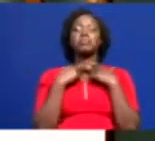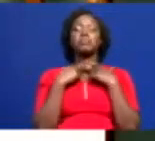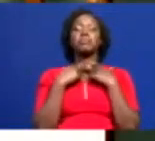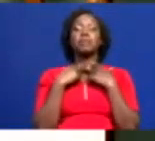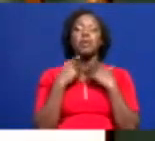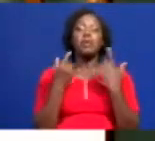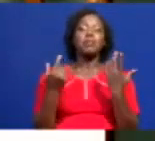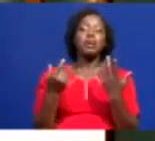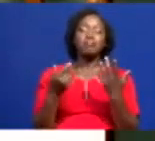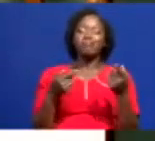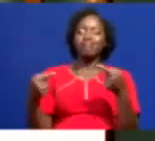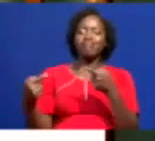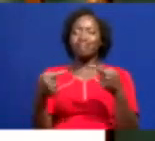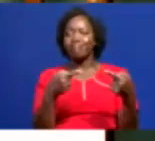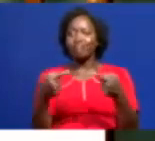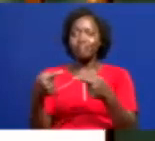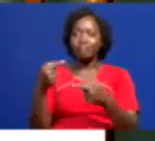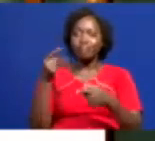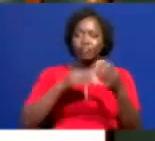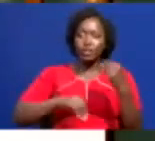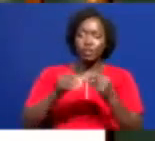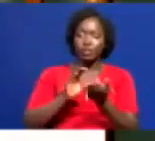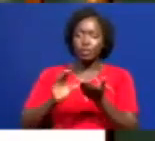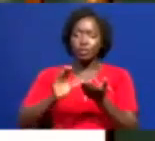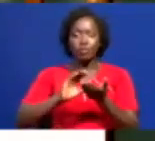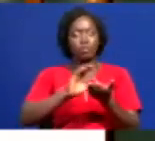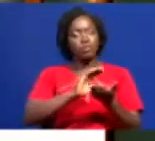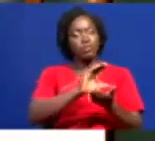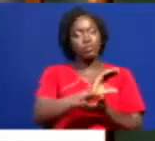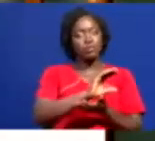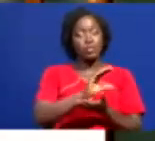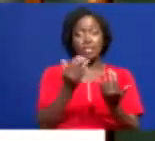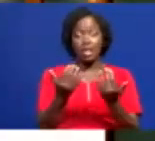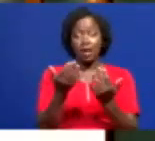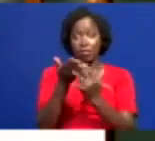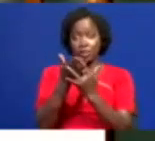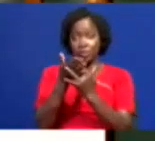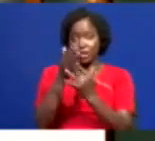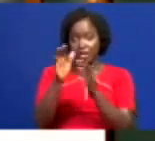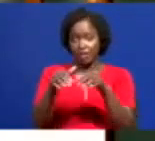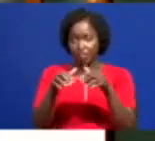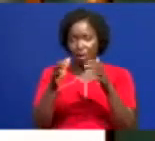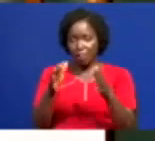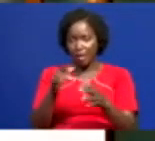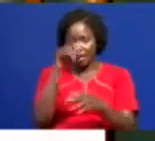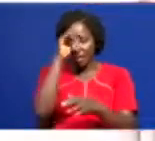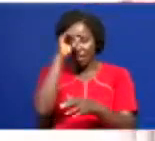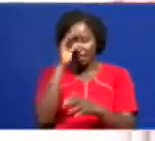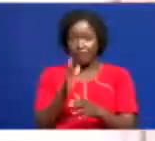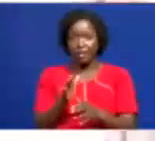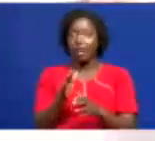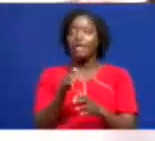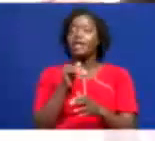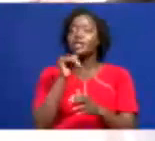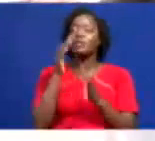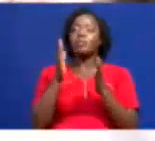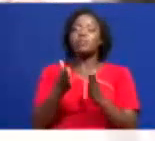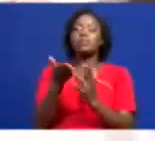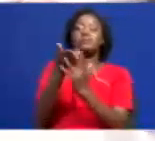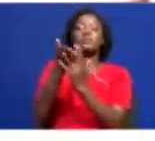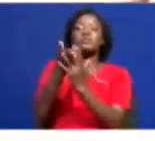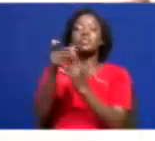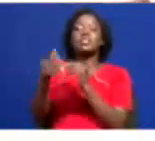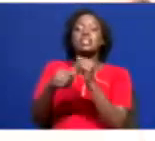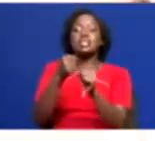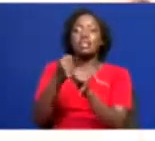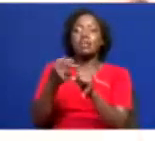of distribution. Now it is between the farmer and government. There is no person in between. This year, out